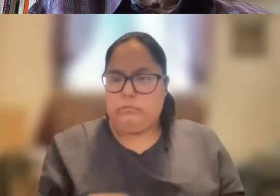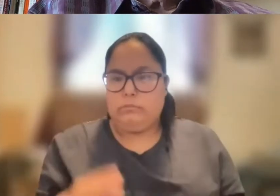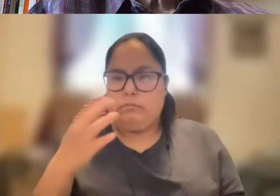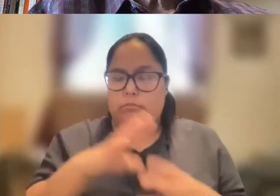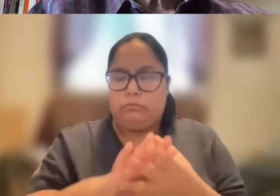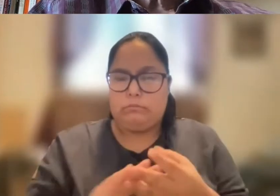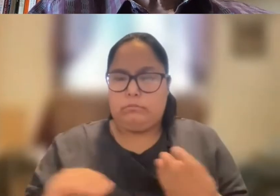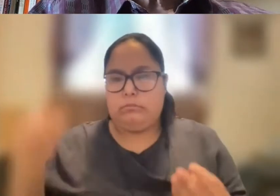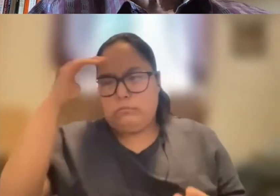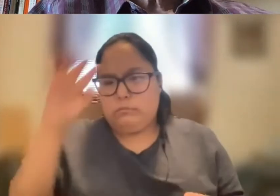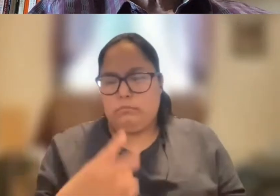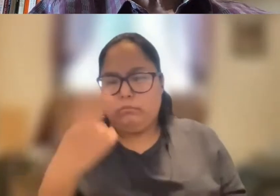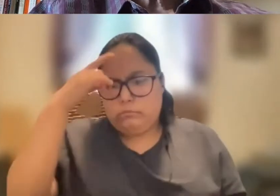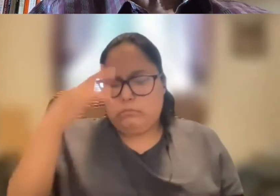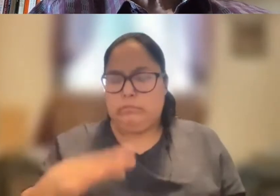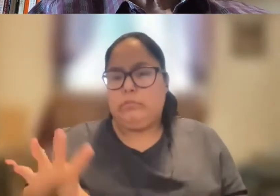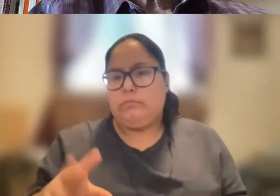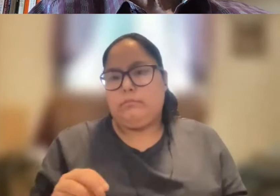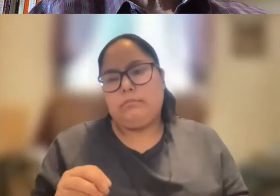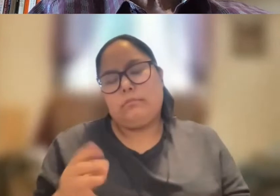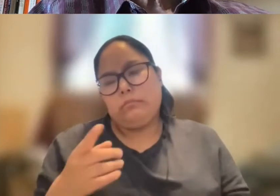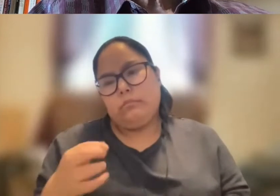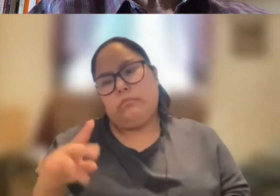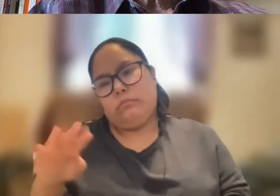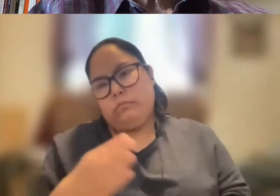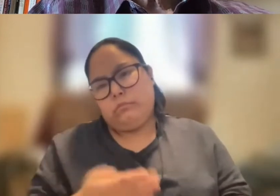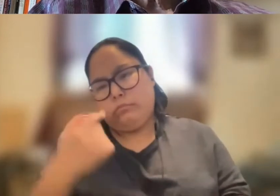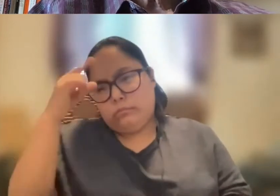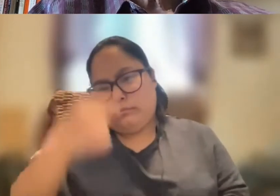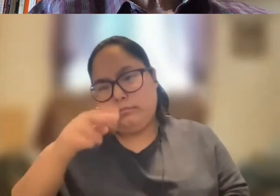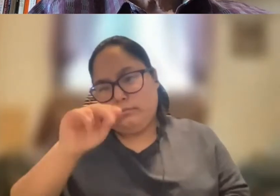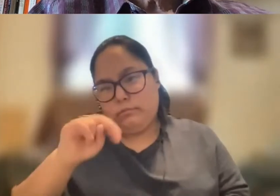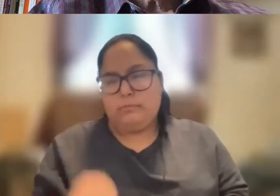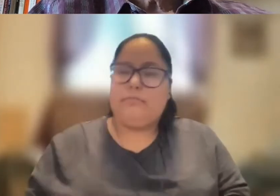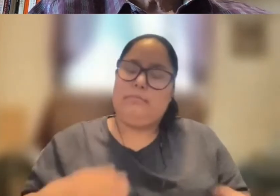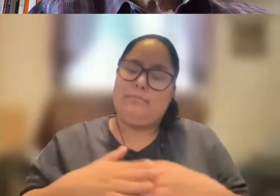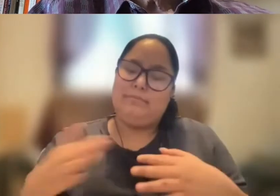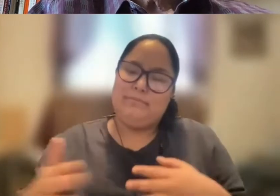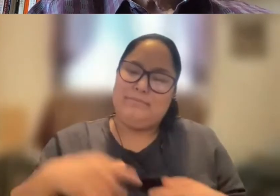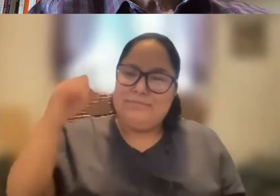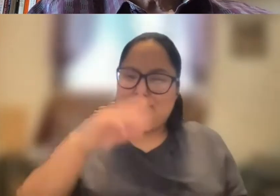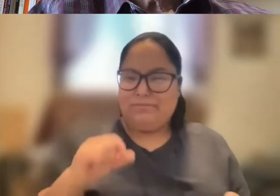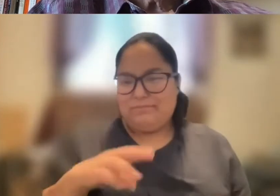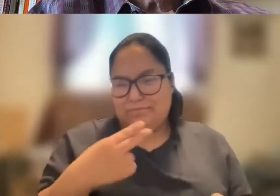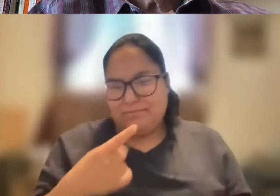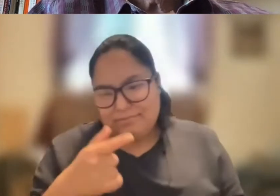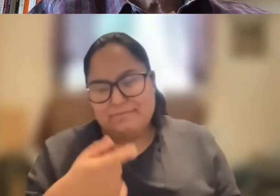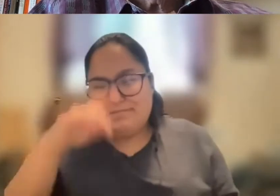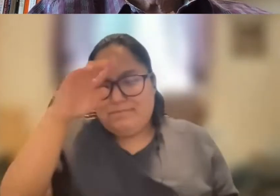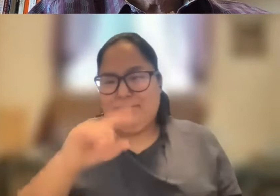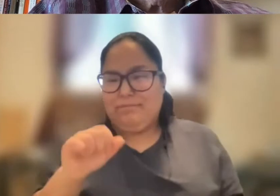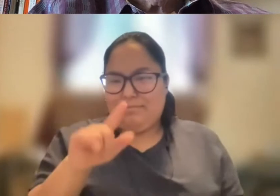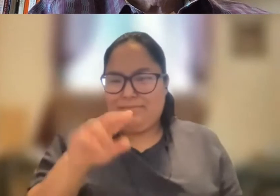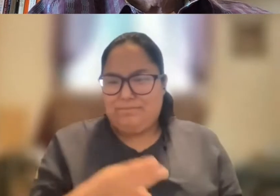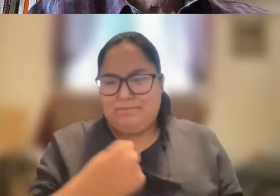I just wouldn't get too concerned about worrying about being an old queen droning on. Michael got reelected 3 times